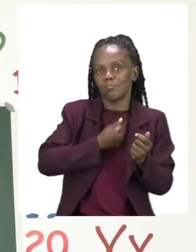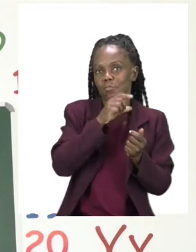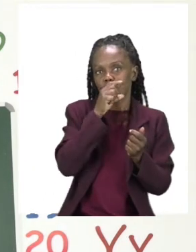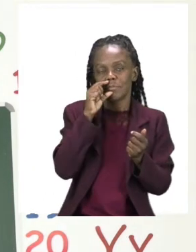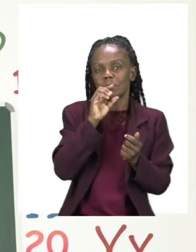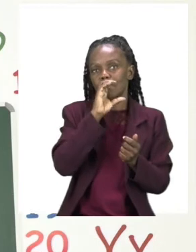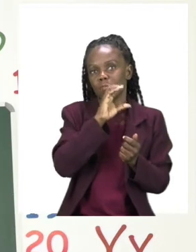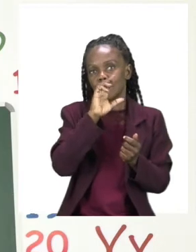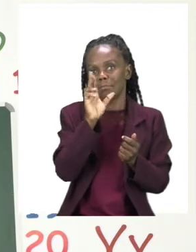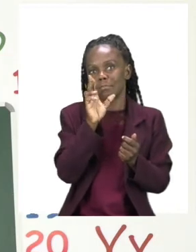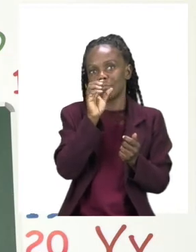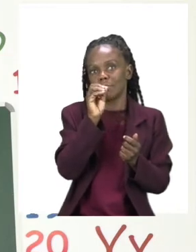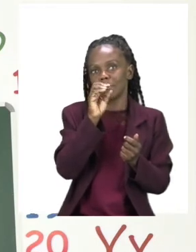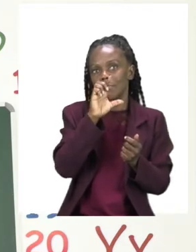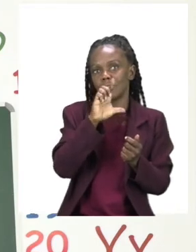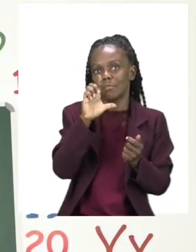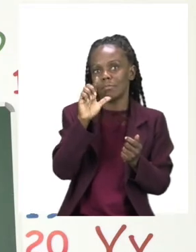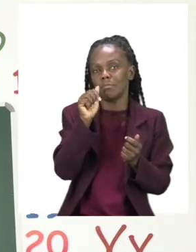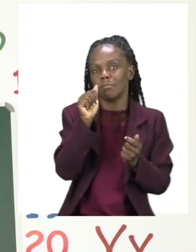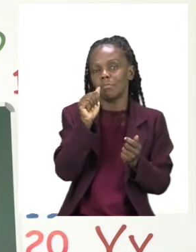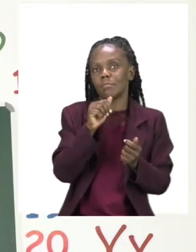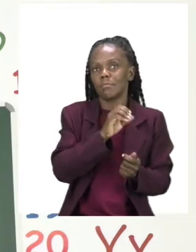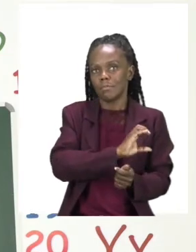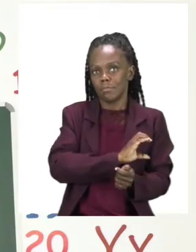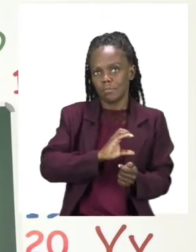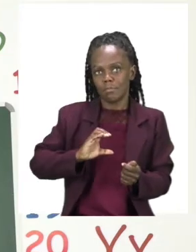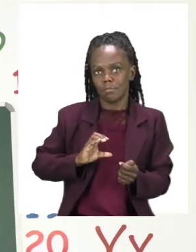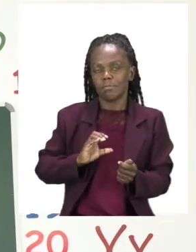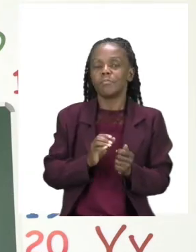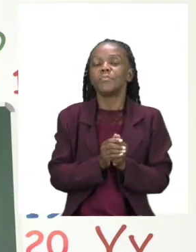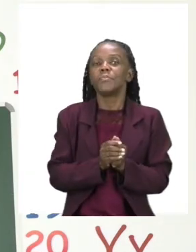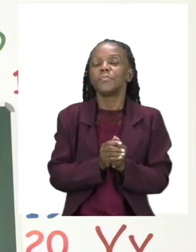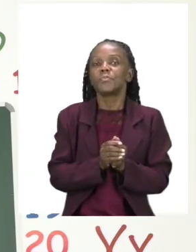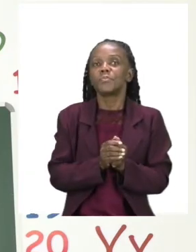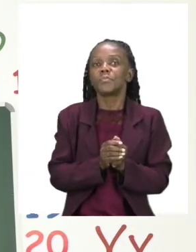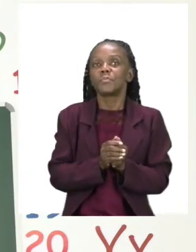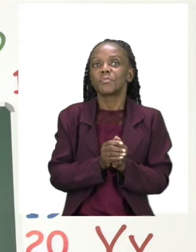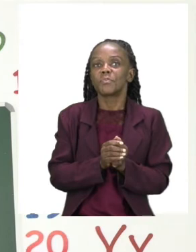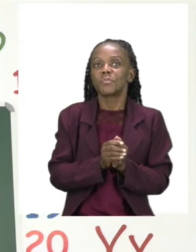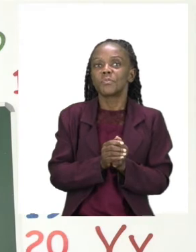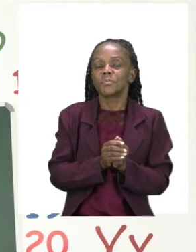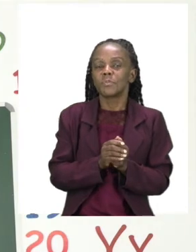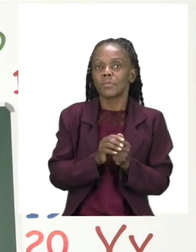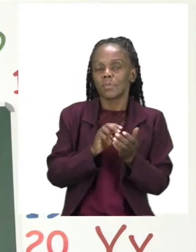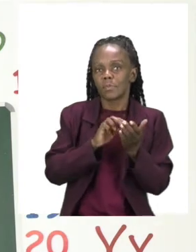and thank you so much for joining me today. Our theme this week is